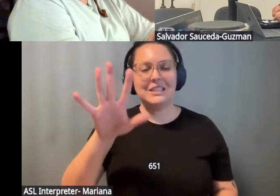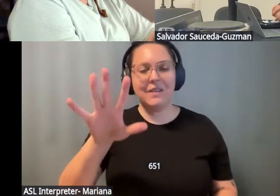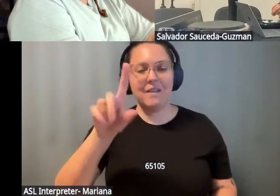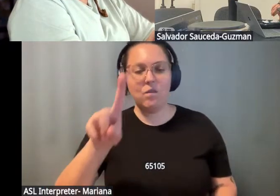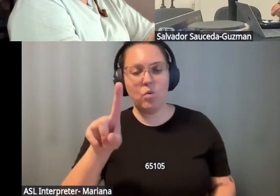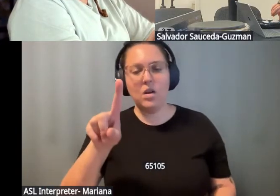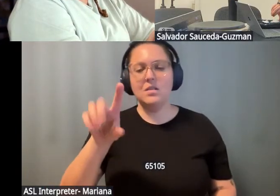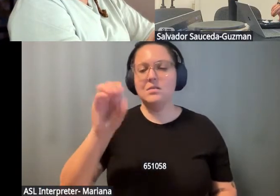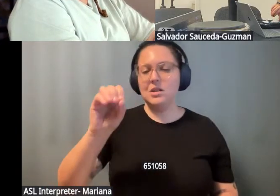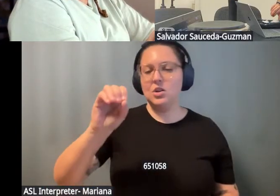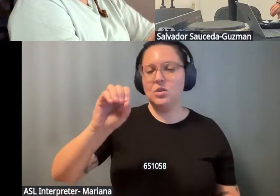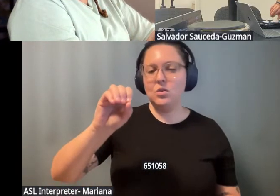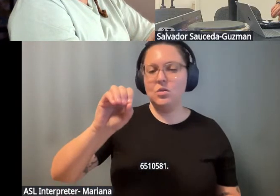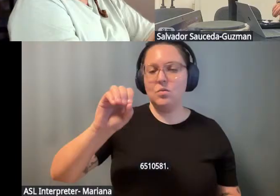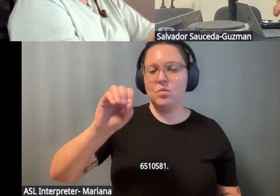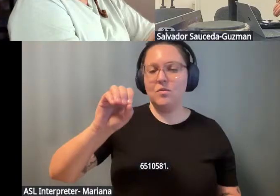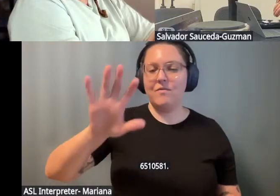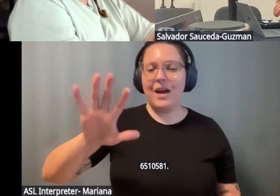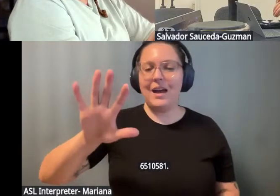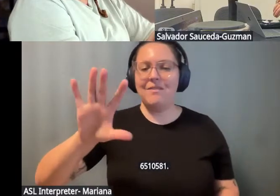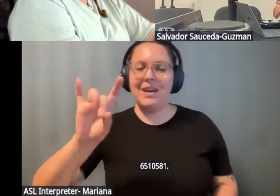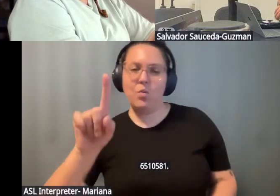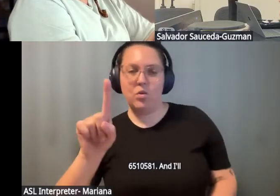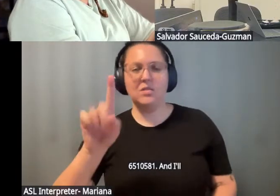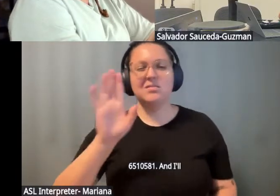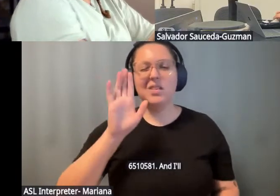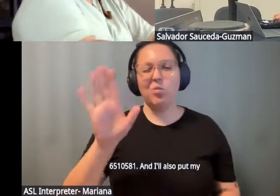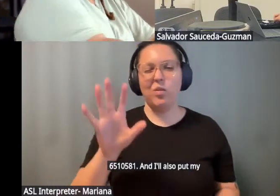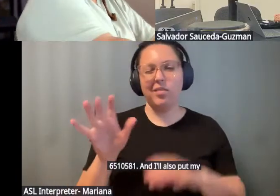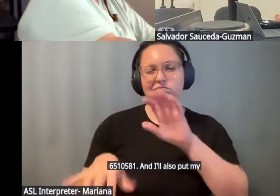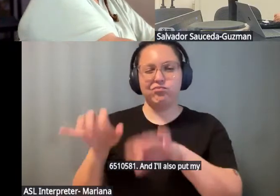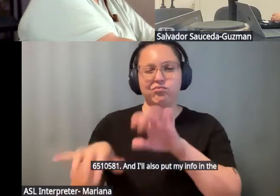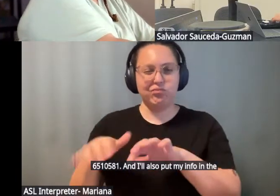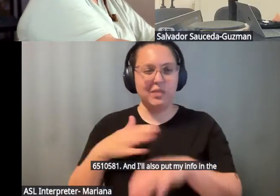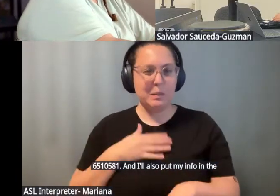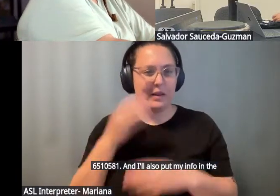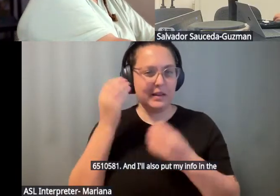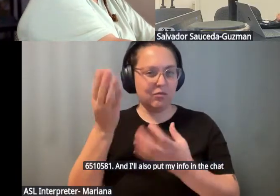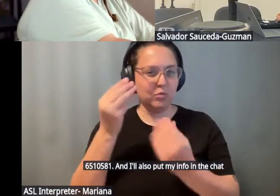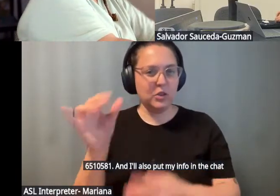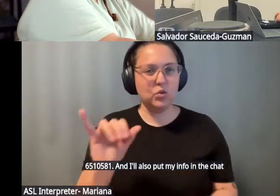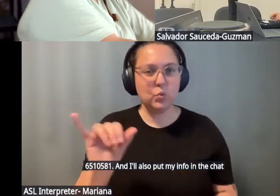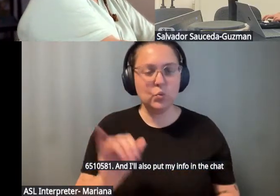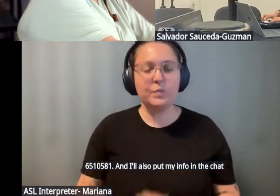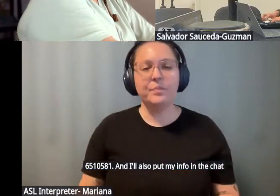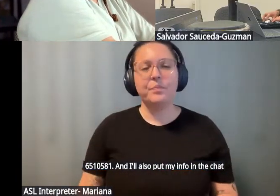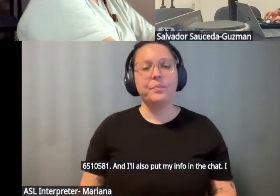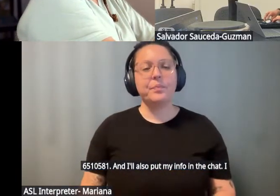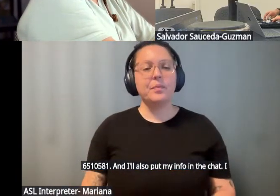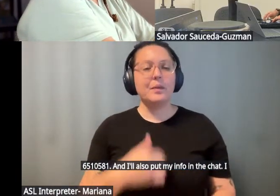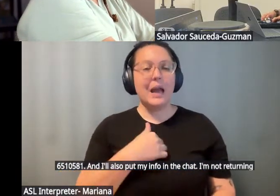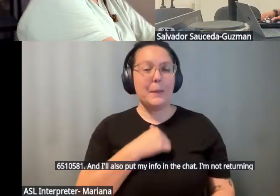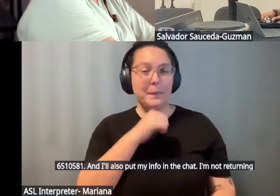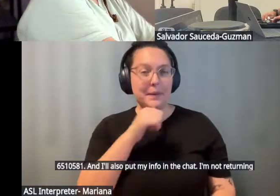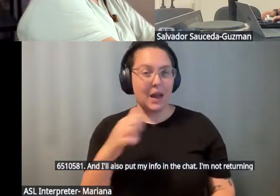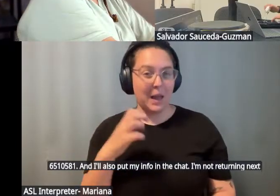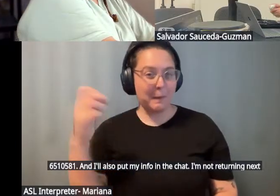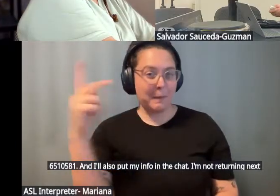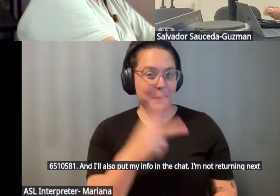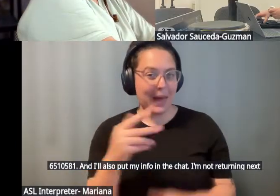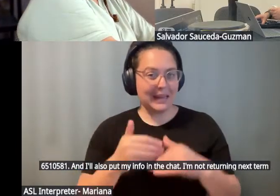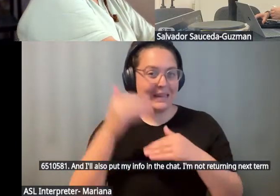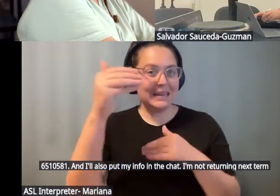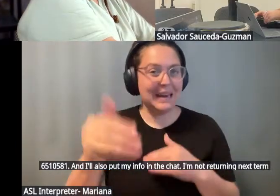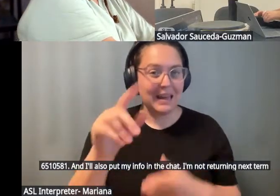202-651-0581. And I'll also put my info in the chat. I'm not returning next term, so